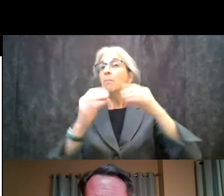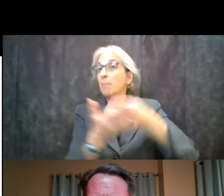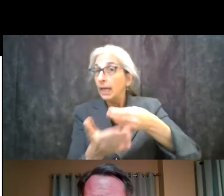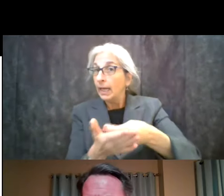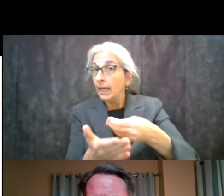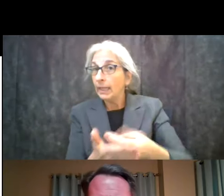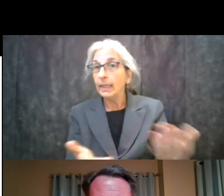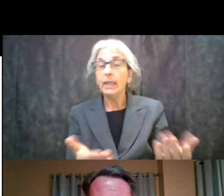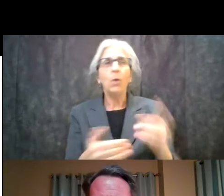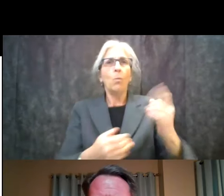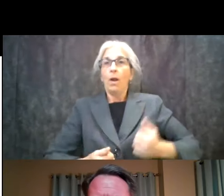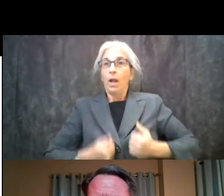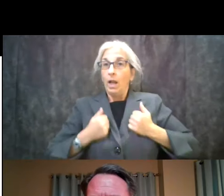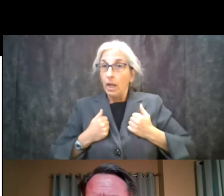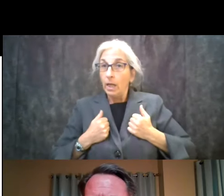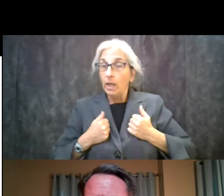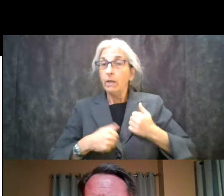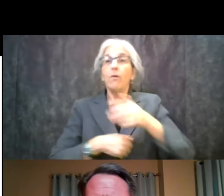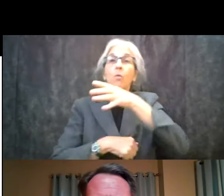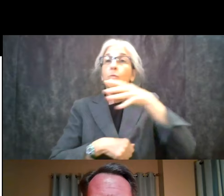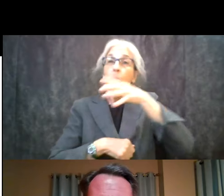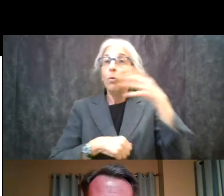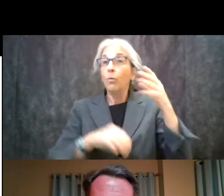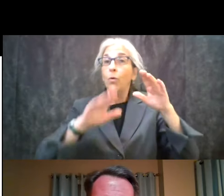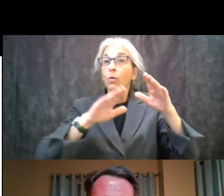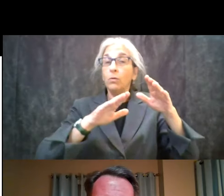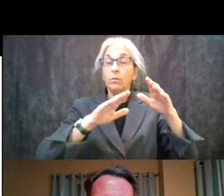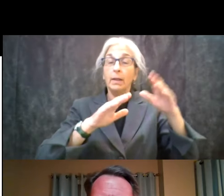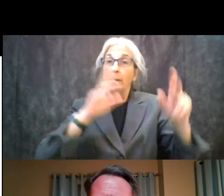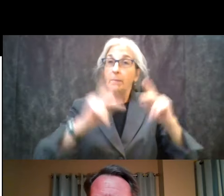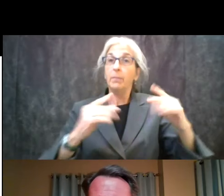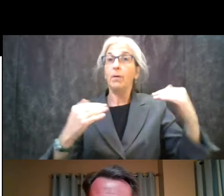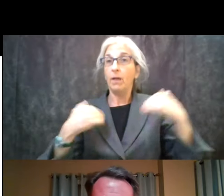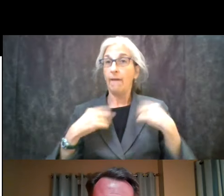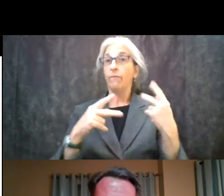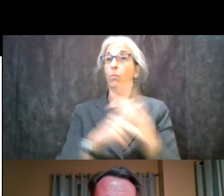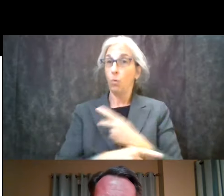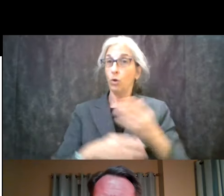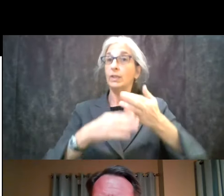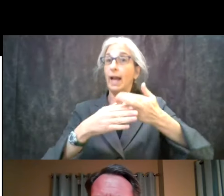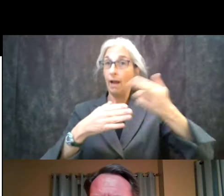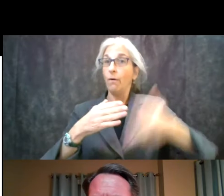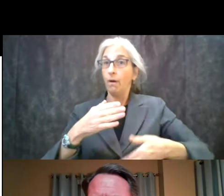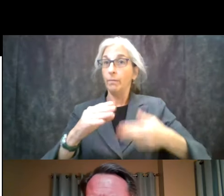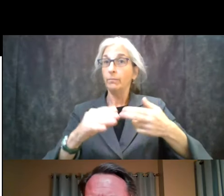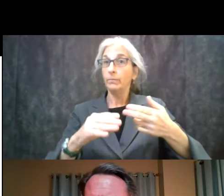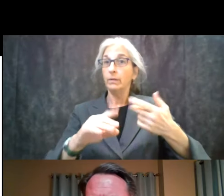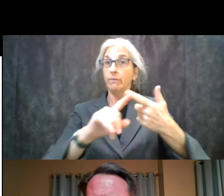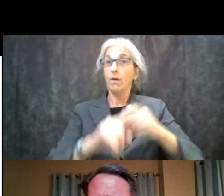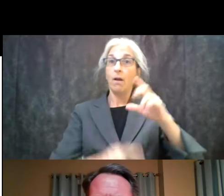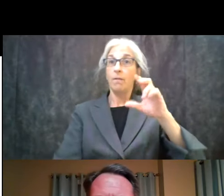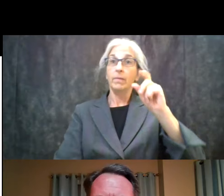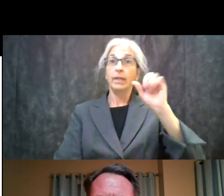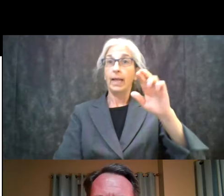geography. Rural populations have a significant disparity in the United States in terms of outcomes for cancer care, rural versus urban populations. So they're